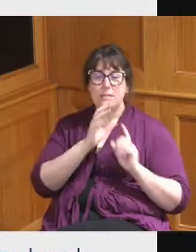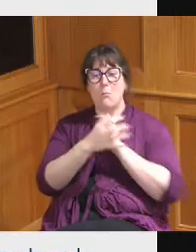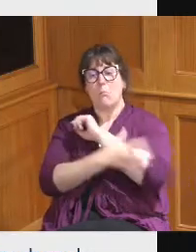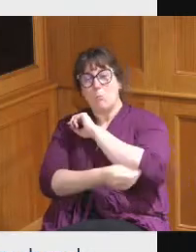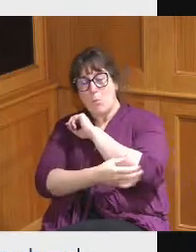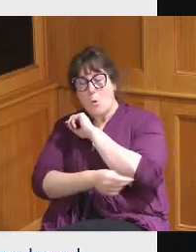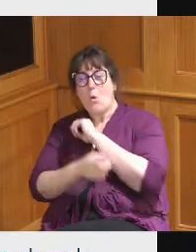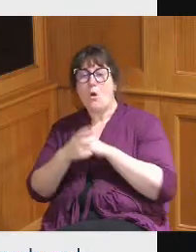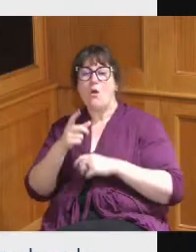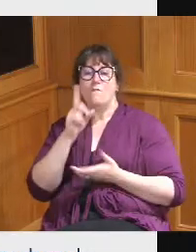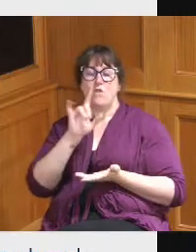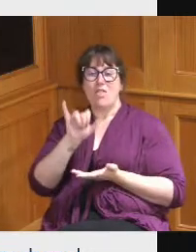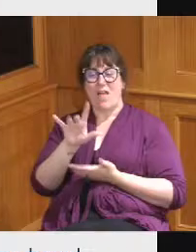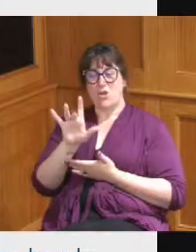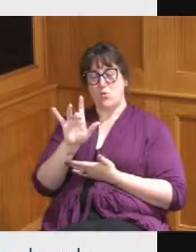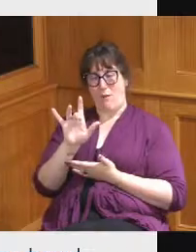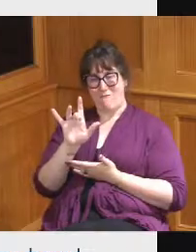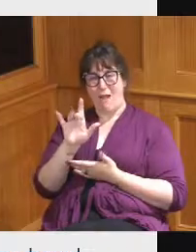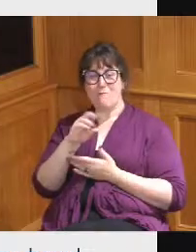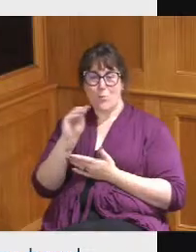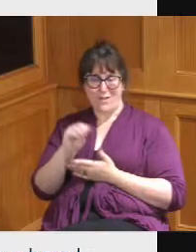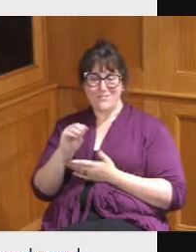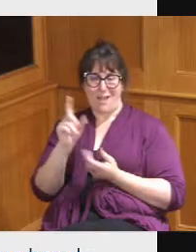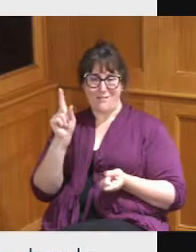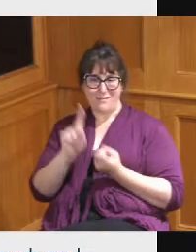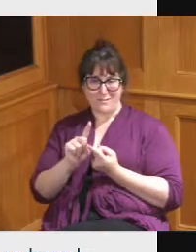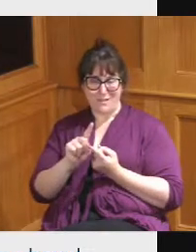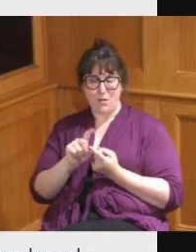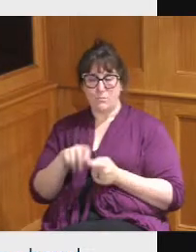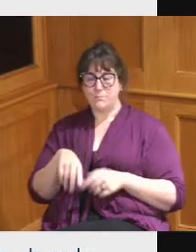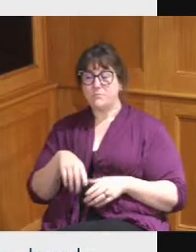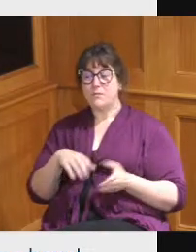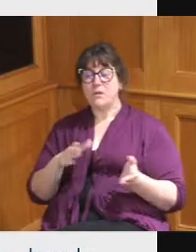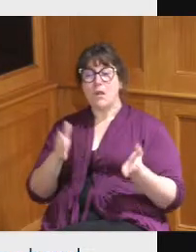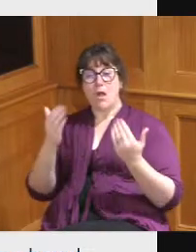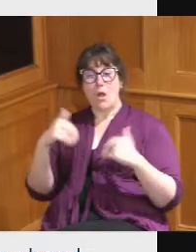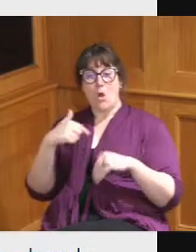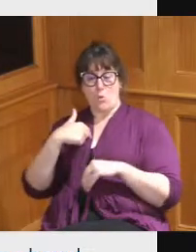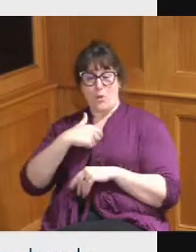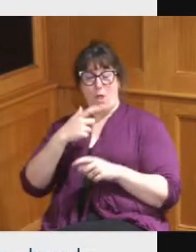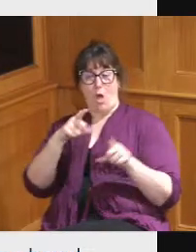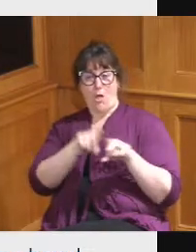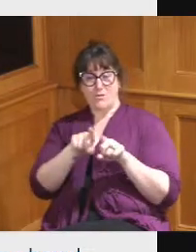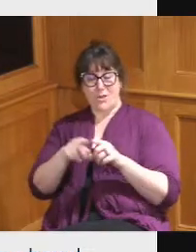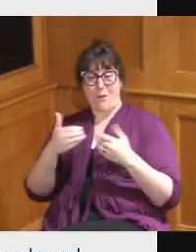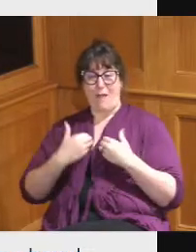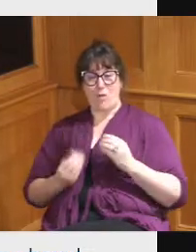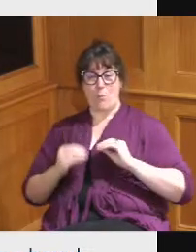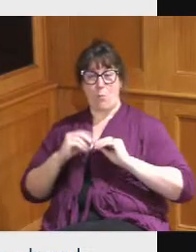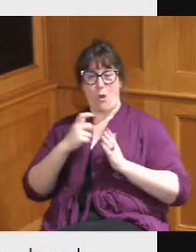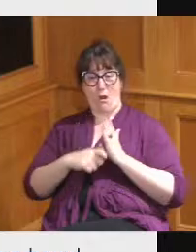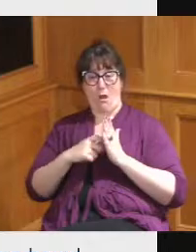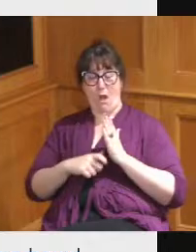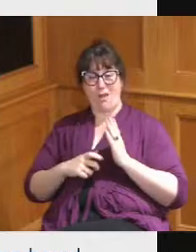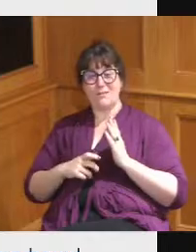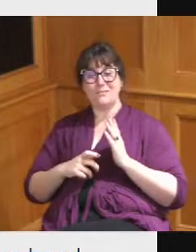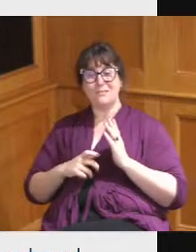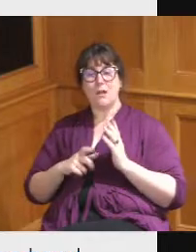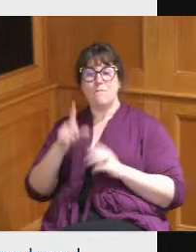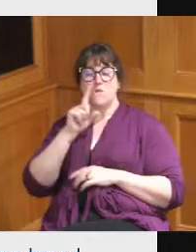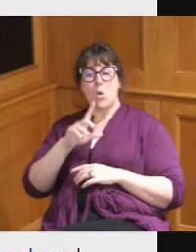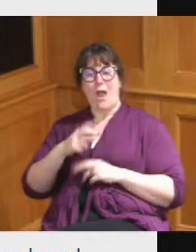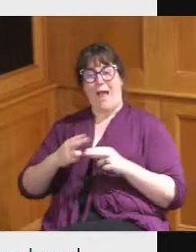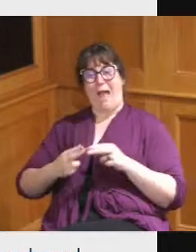discount. Our commercial industrial customers also have additional costs associated with some of their higher strength